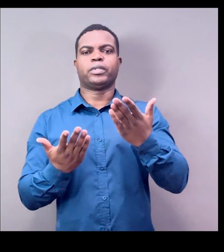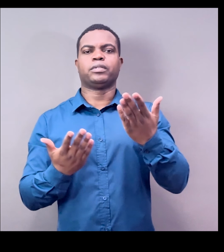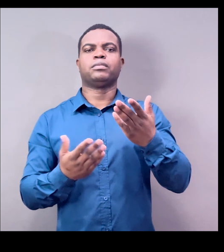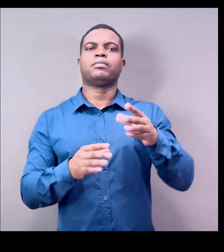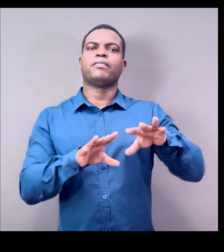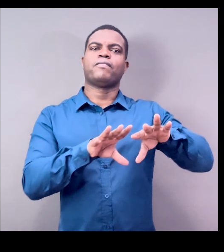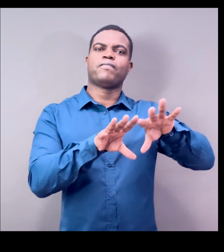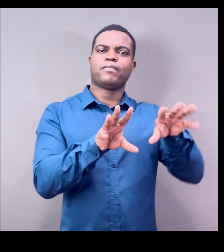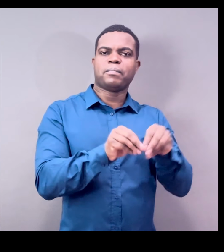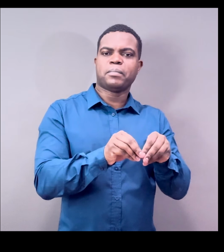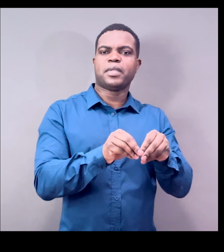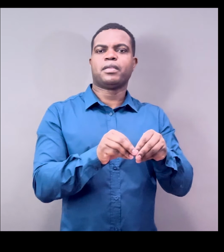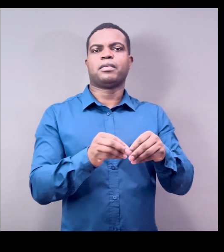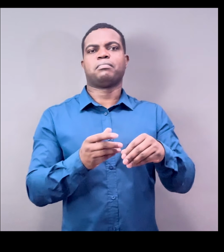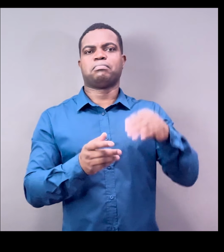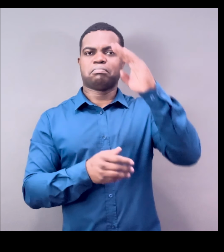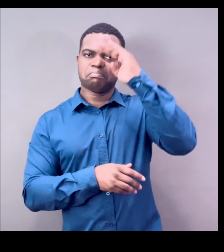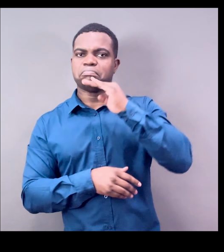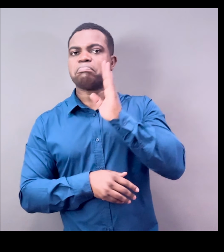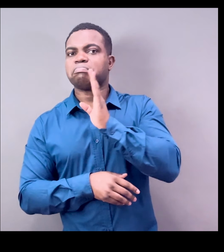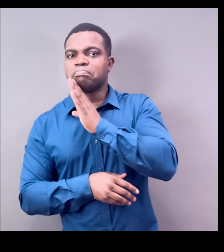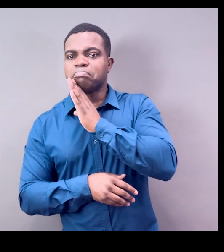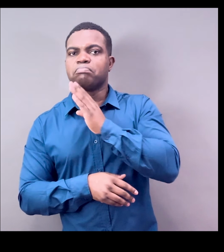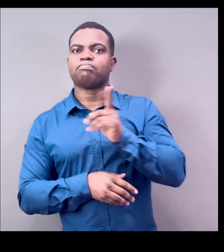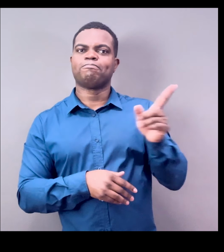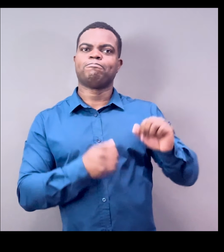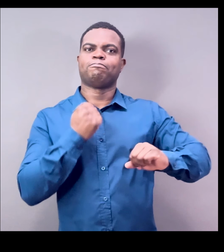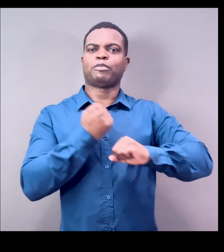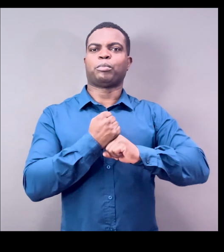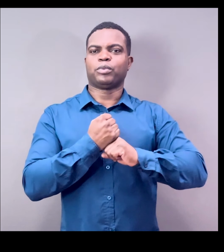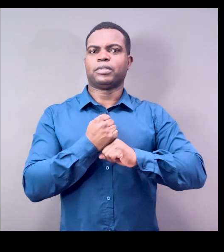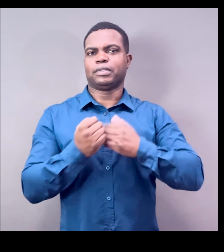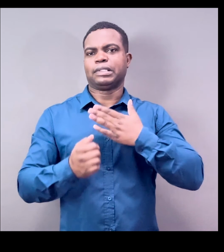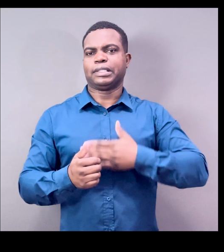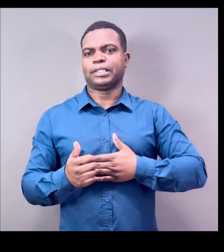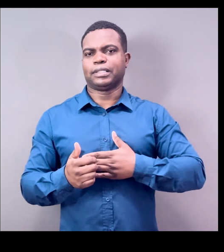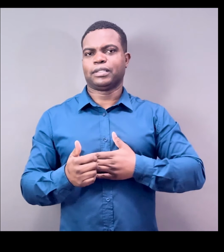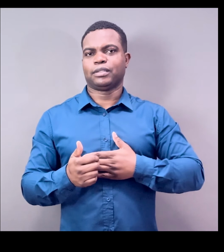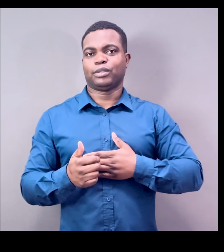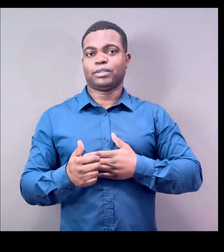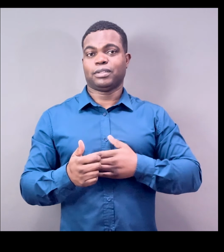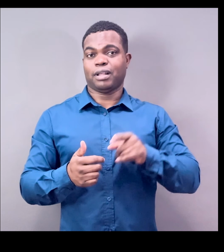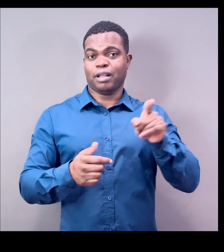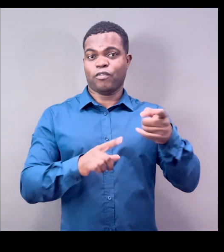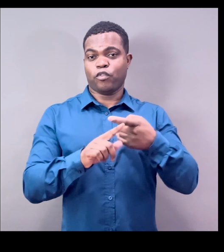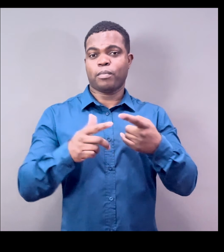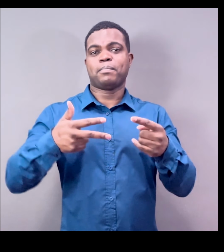family members, they have parents, they have